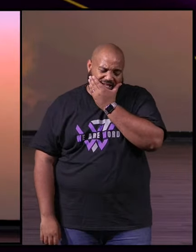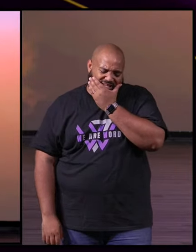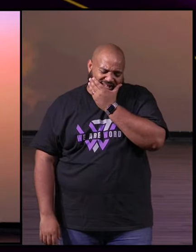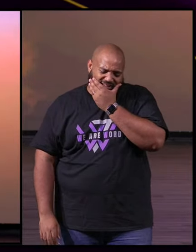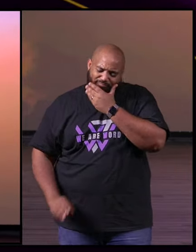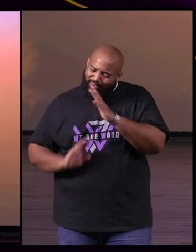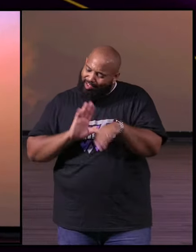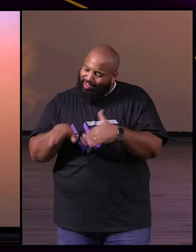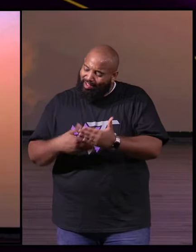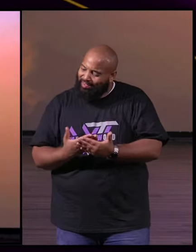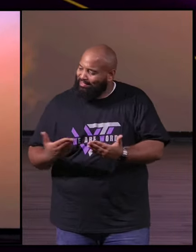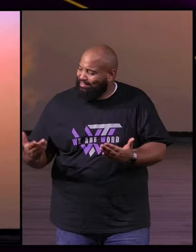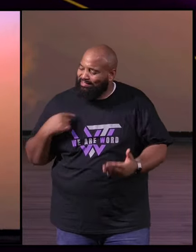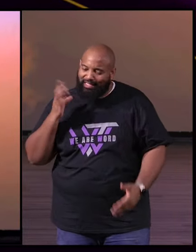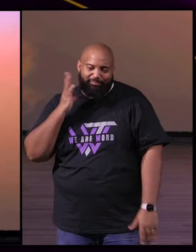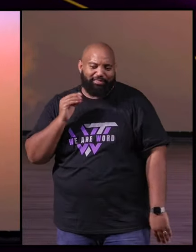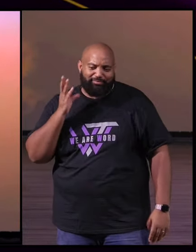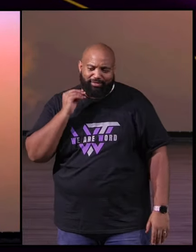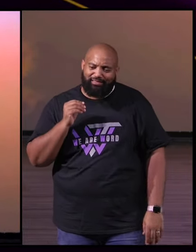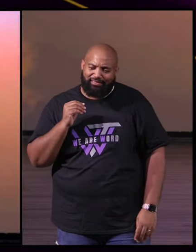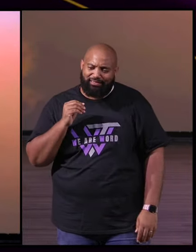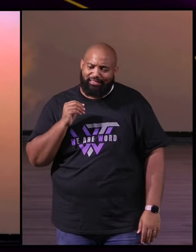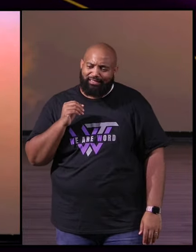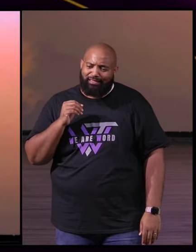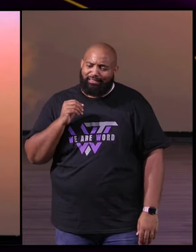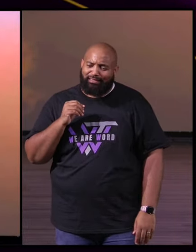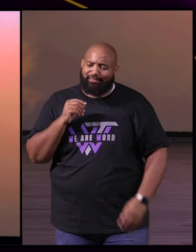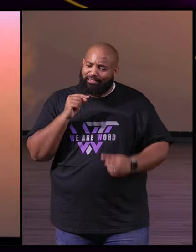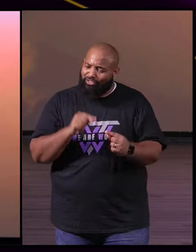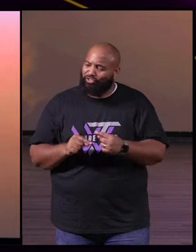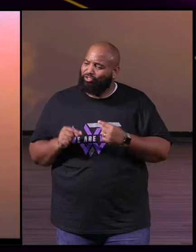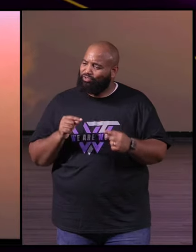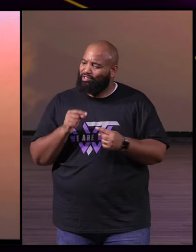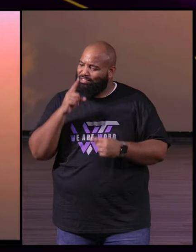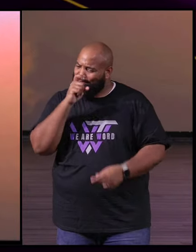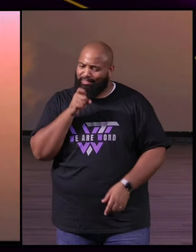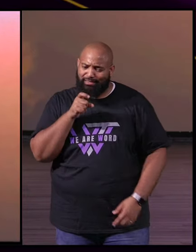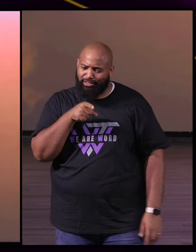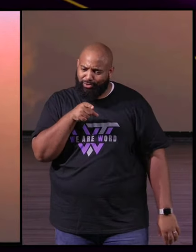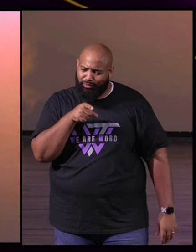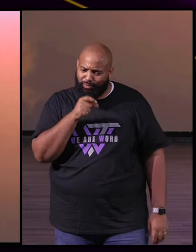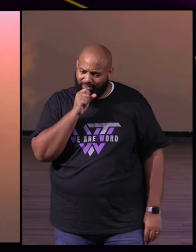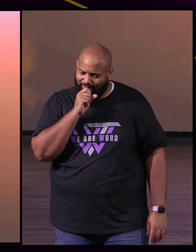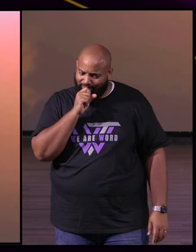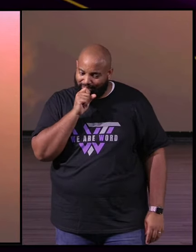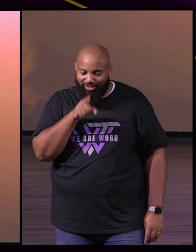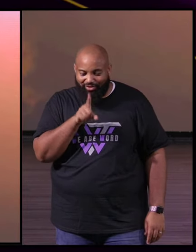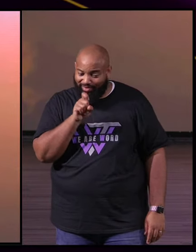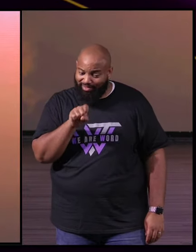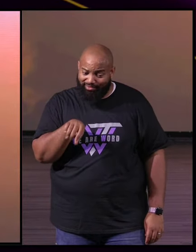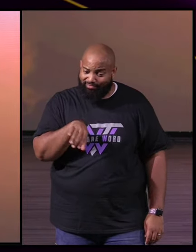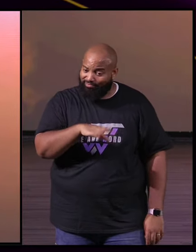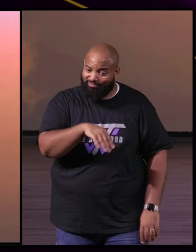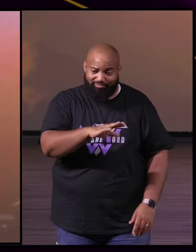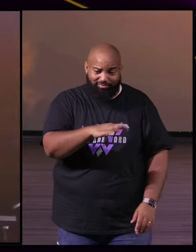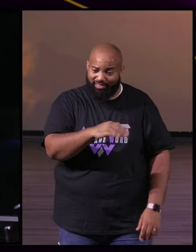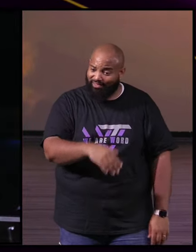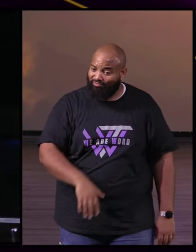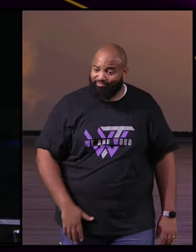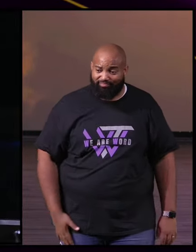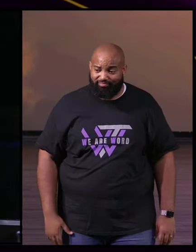all this stuff I got going on because of you. You got to get out.